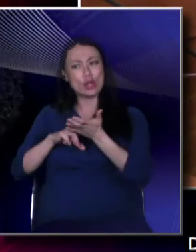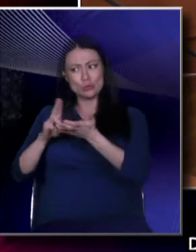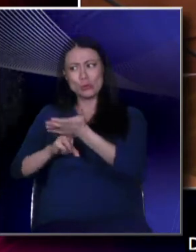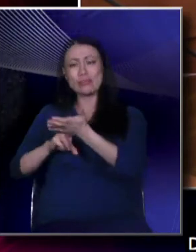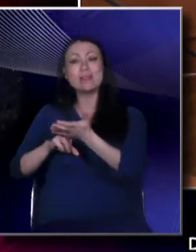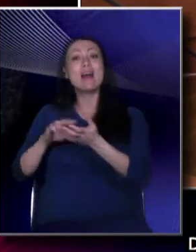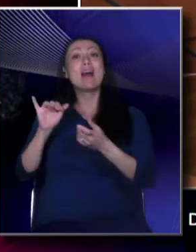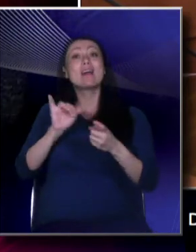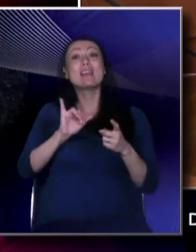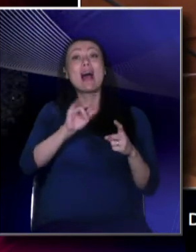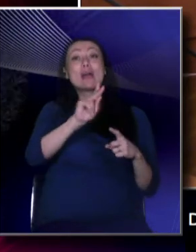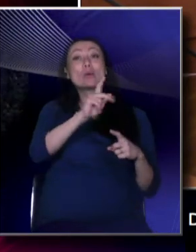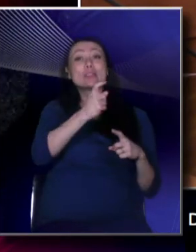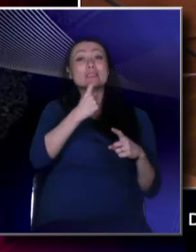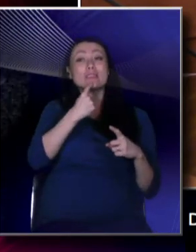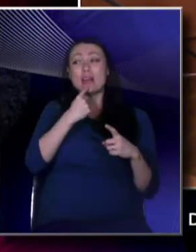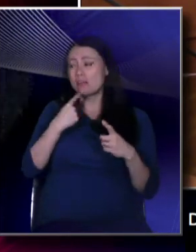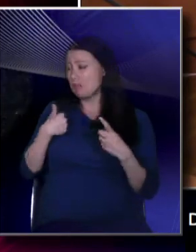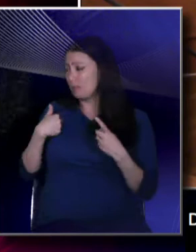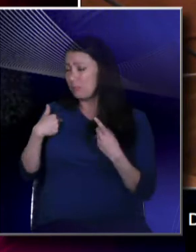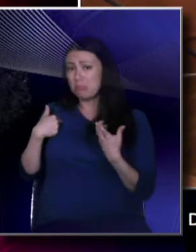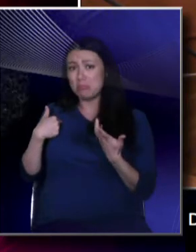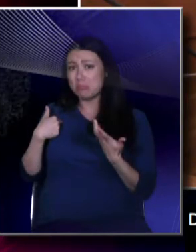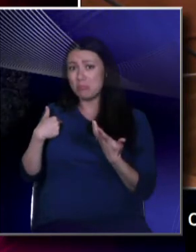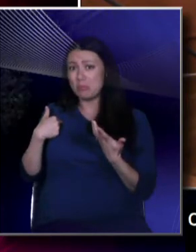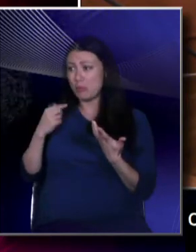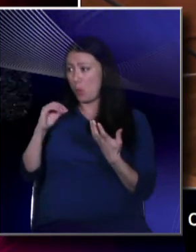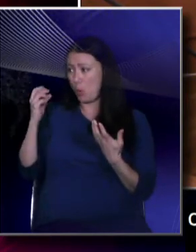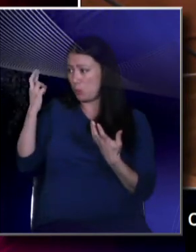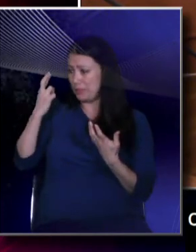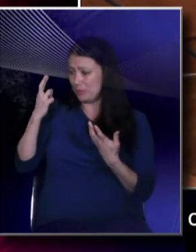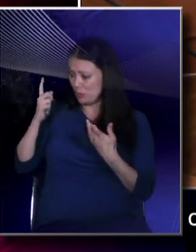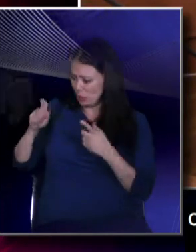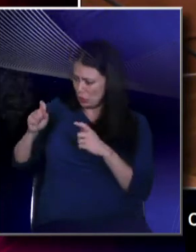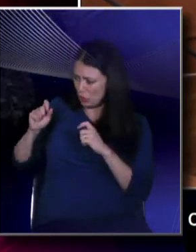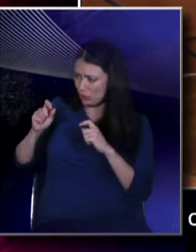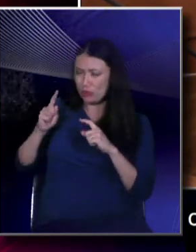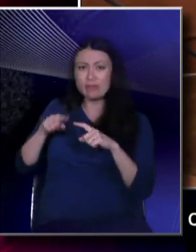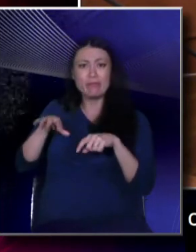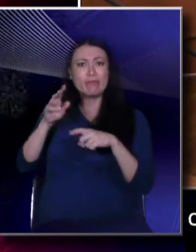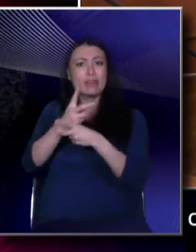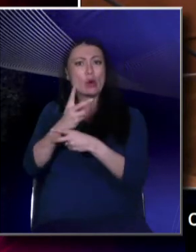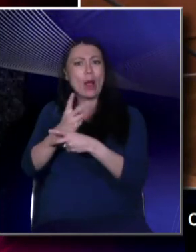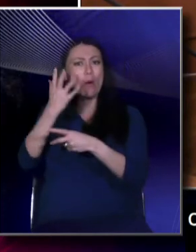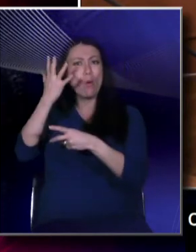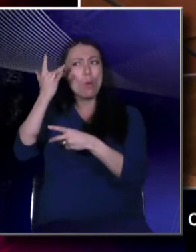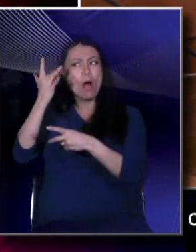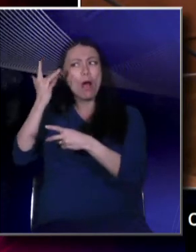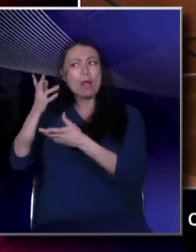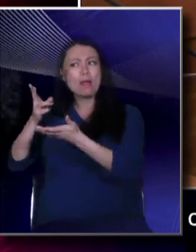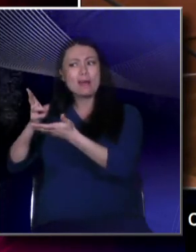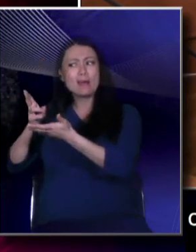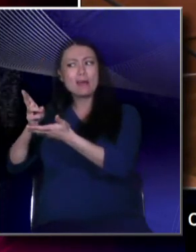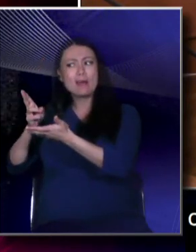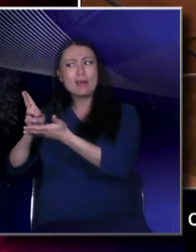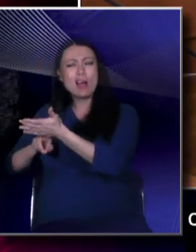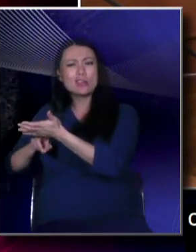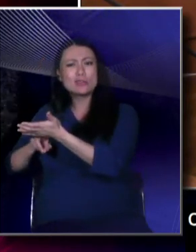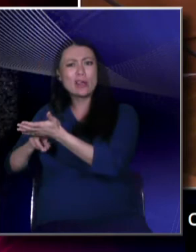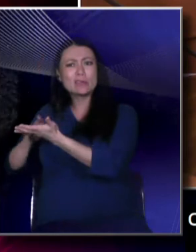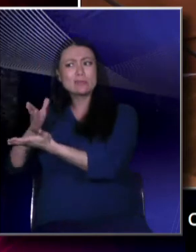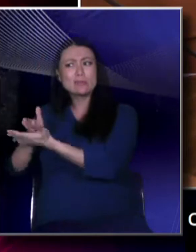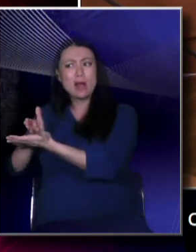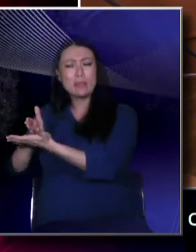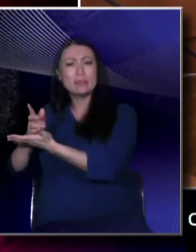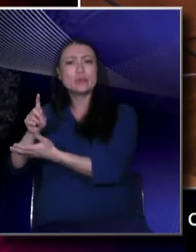like she said, there was no rhyme or reason why we could determine why they went from contract to intent to